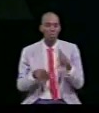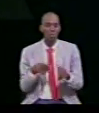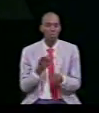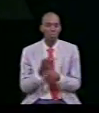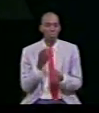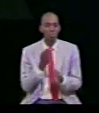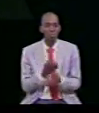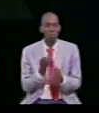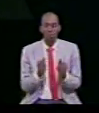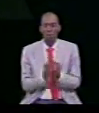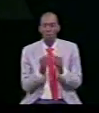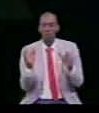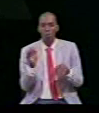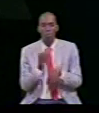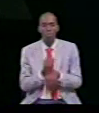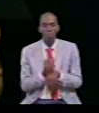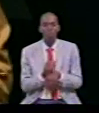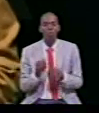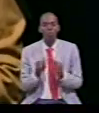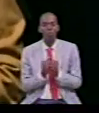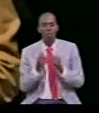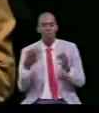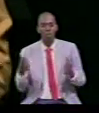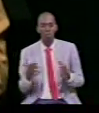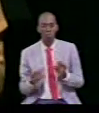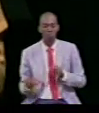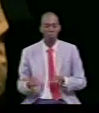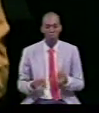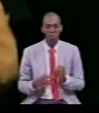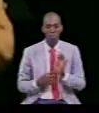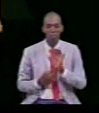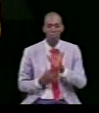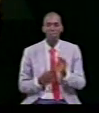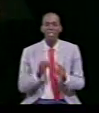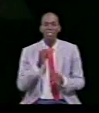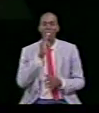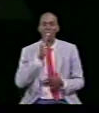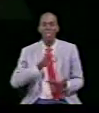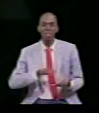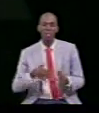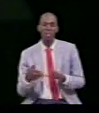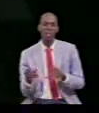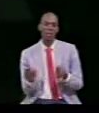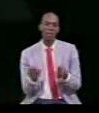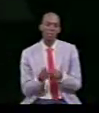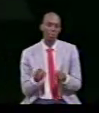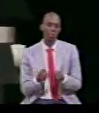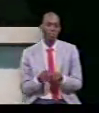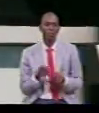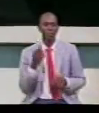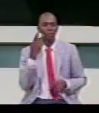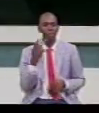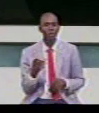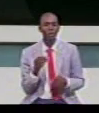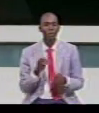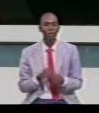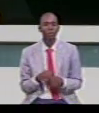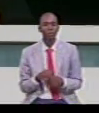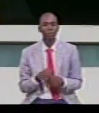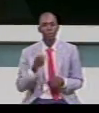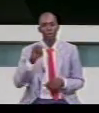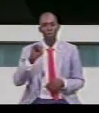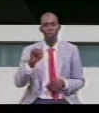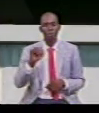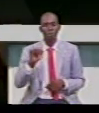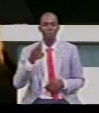without action, without expression is dead also. Let's come back now to